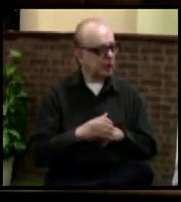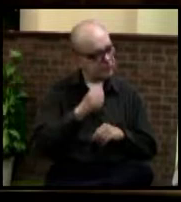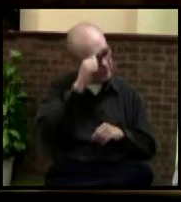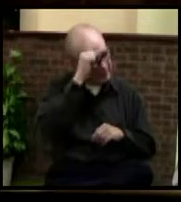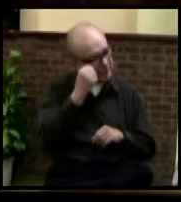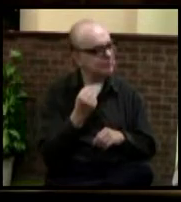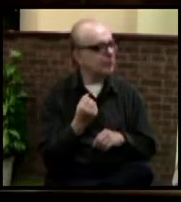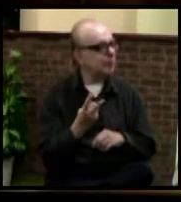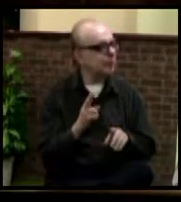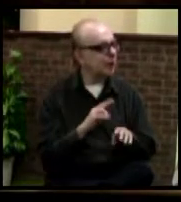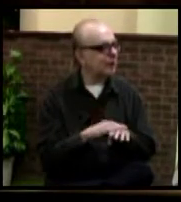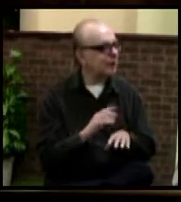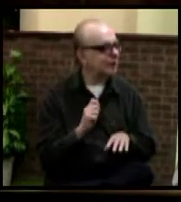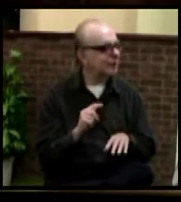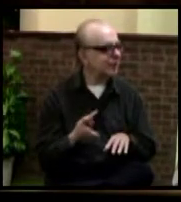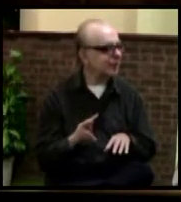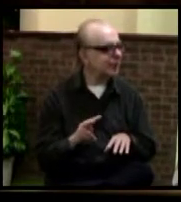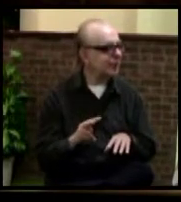Or Chips.